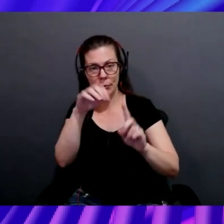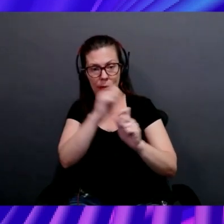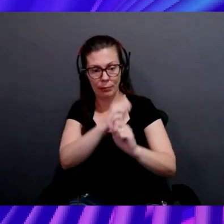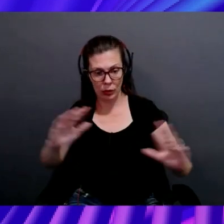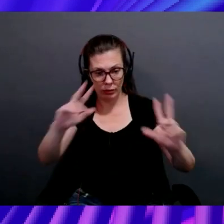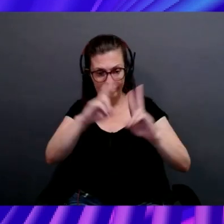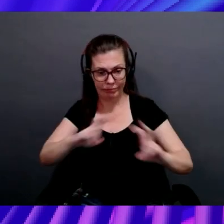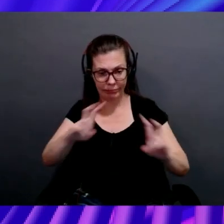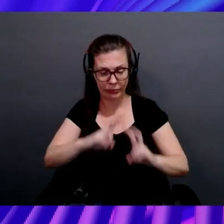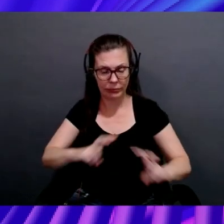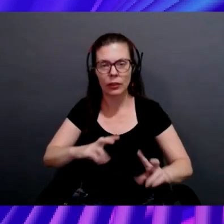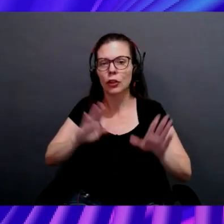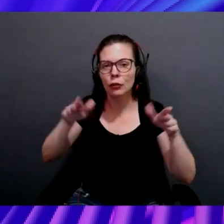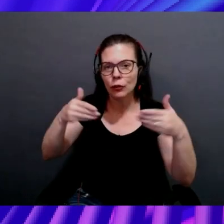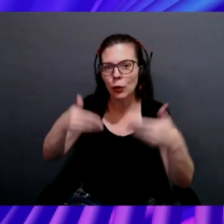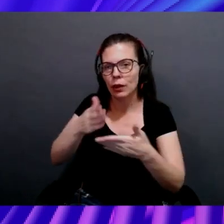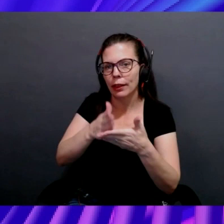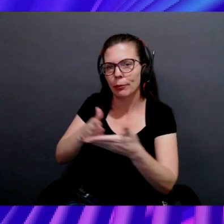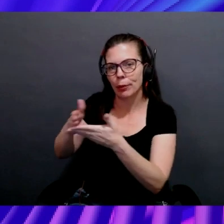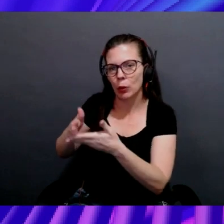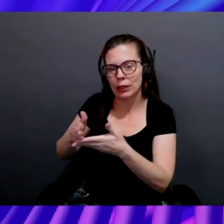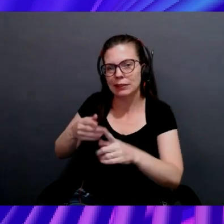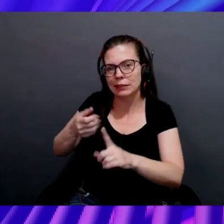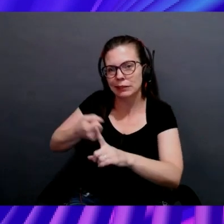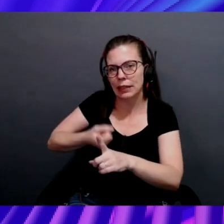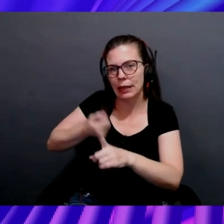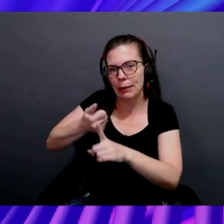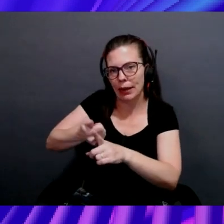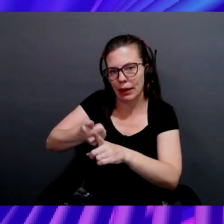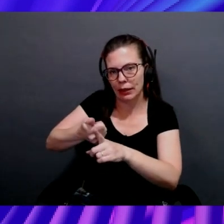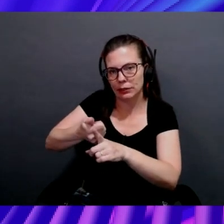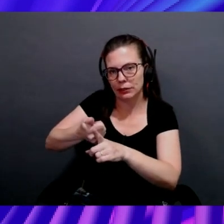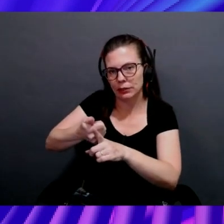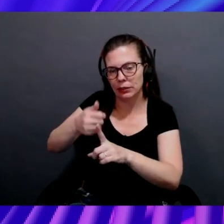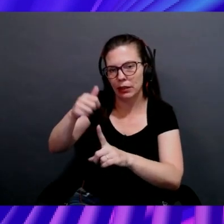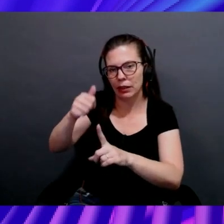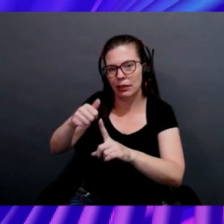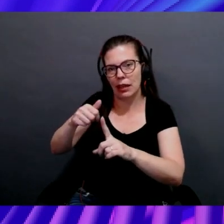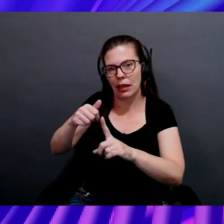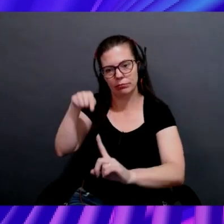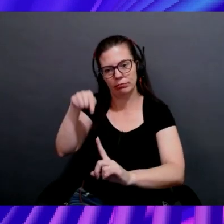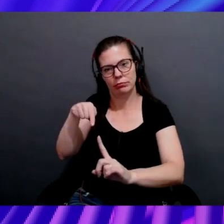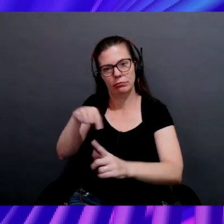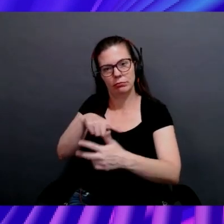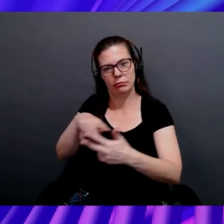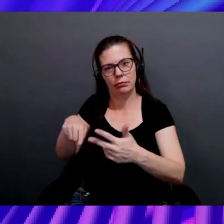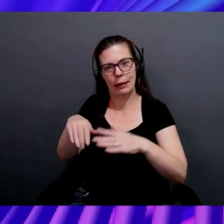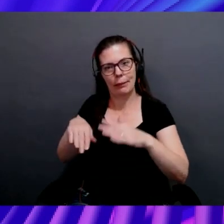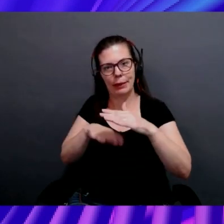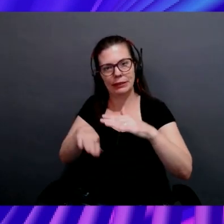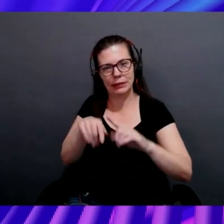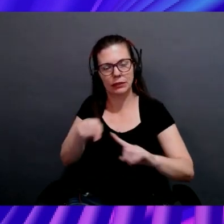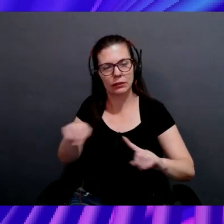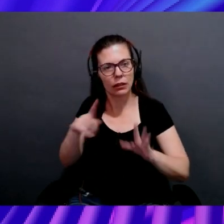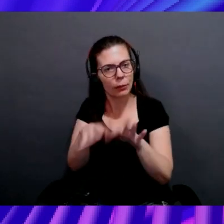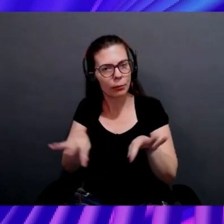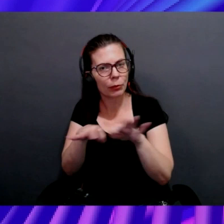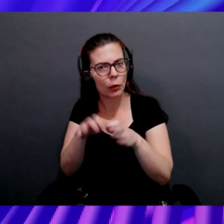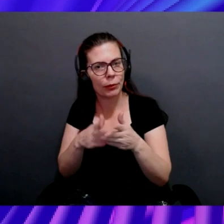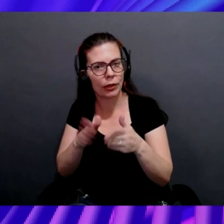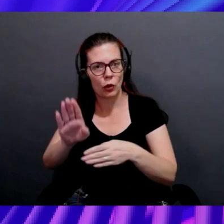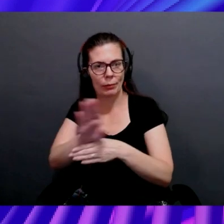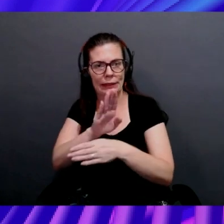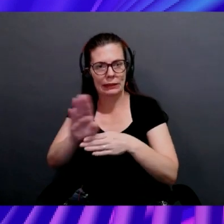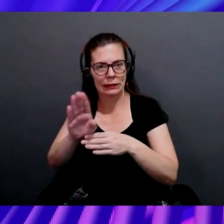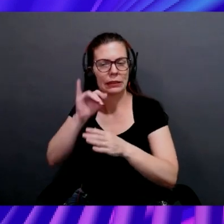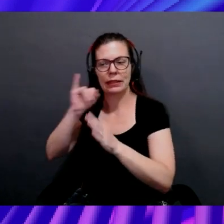those components that impact that bottom line. The things that matter to your business, identify those and then